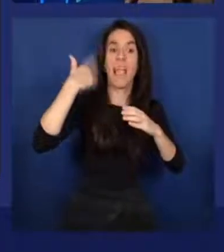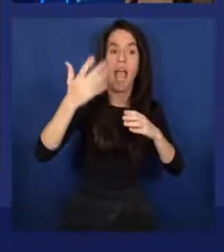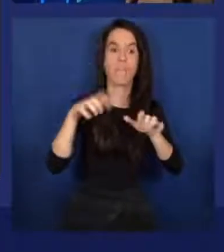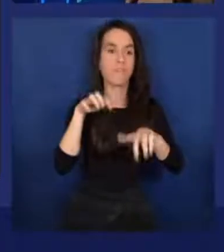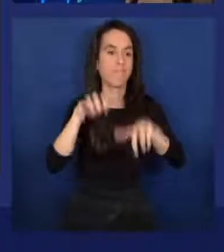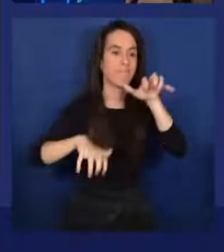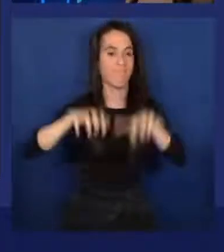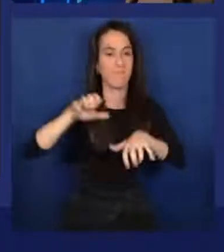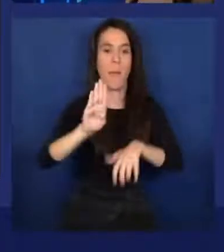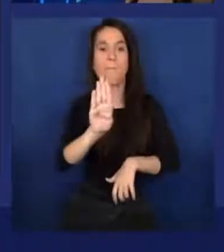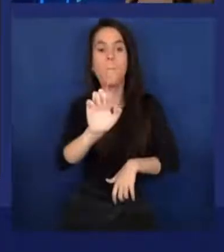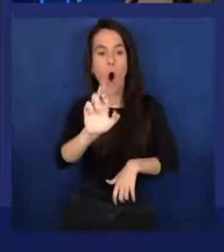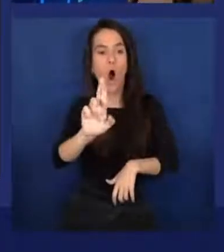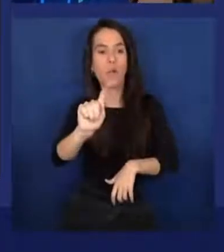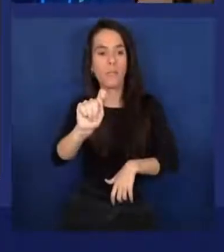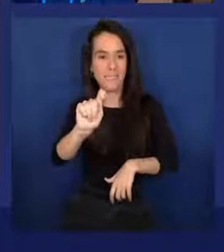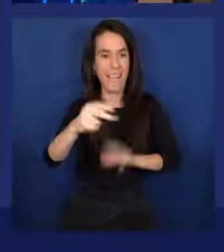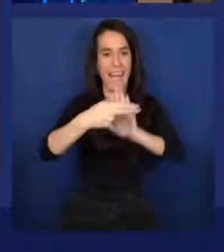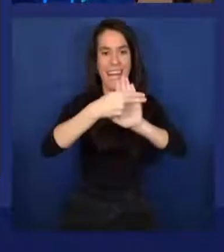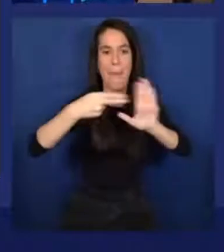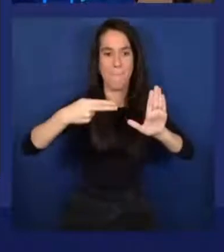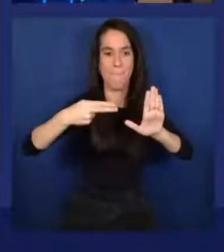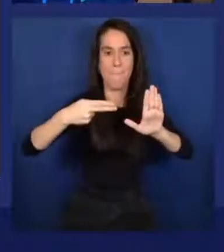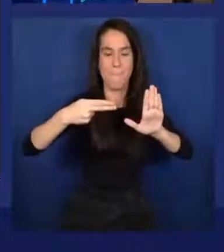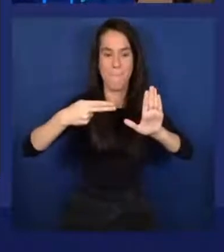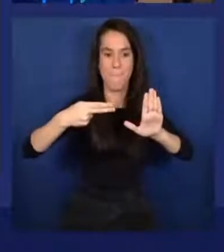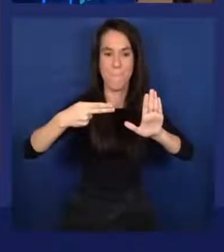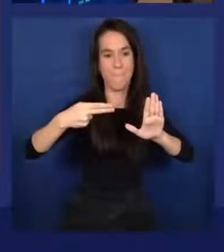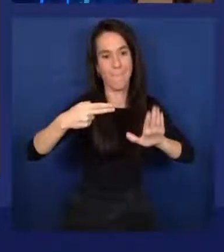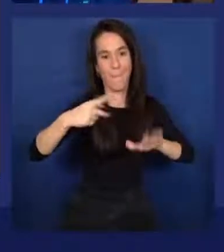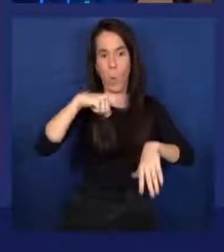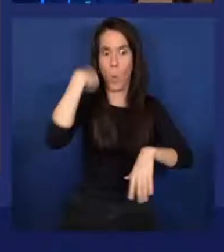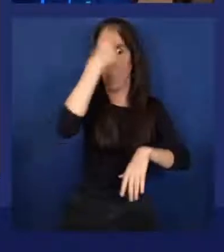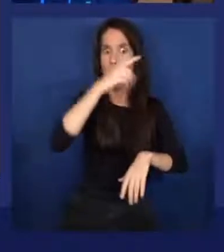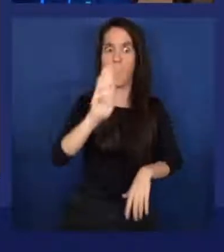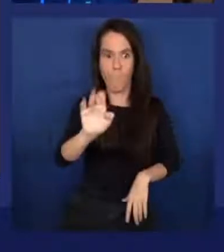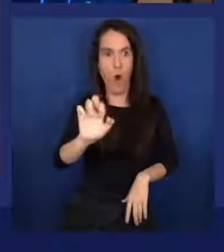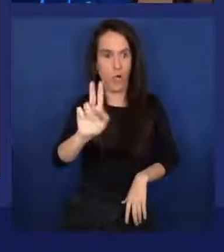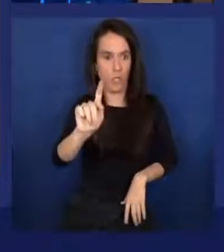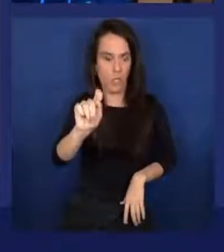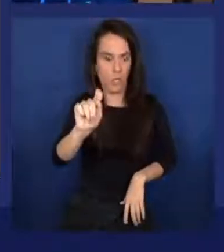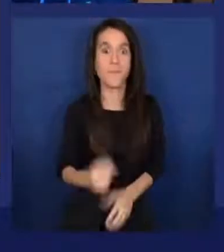Bart Simpson. So I give it a tag. Okay, I upload them.